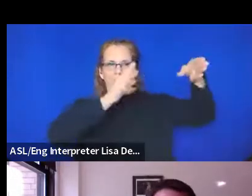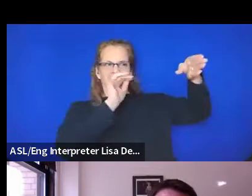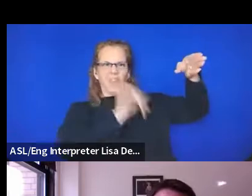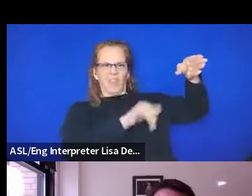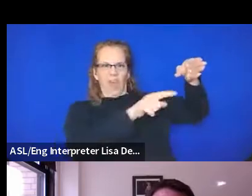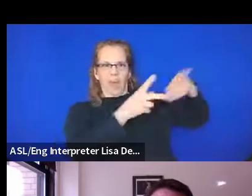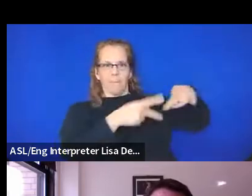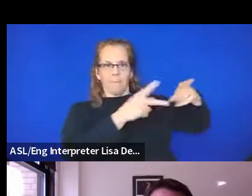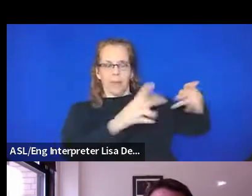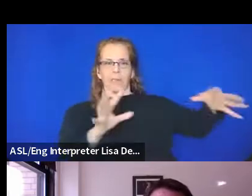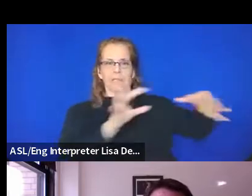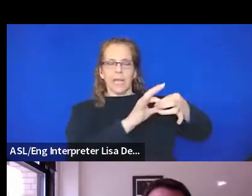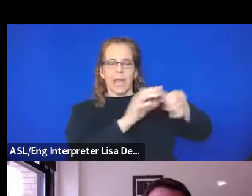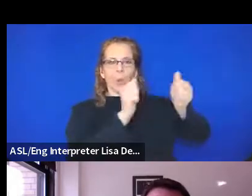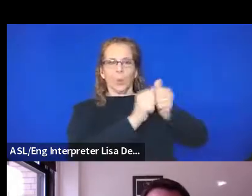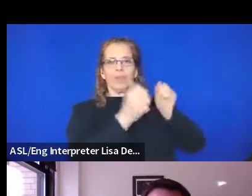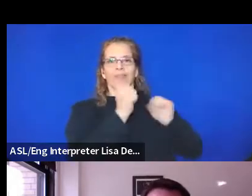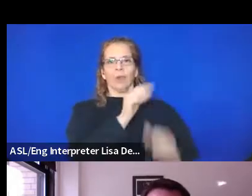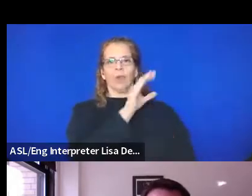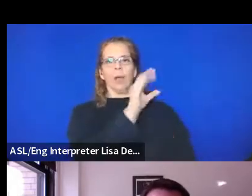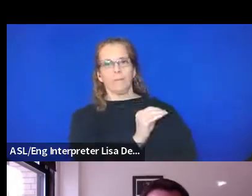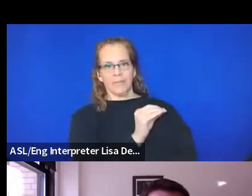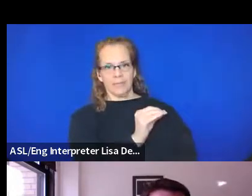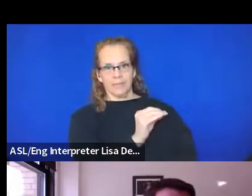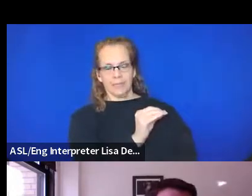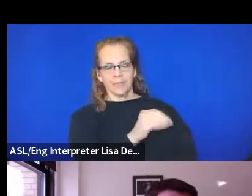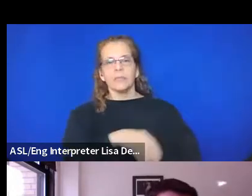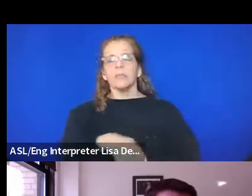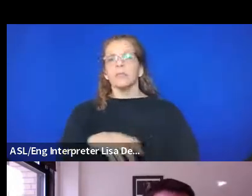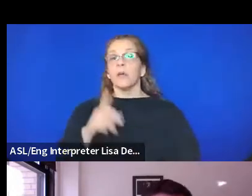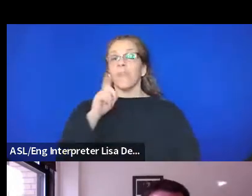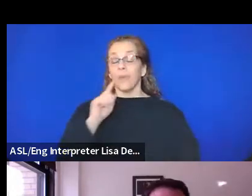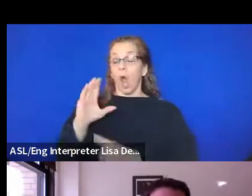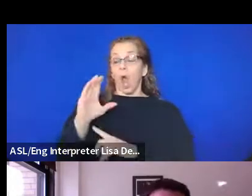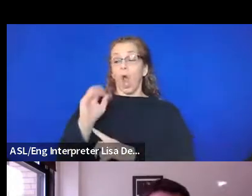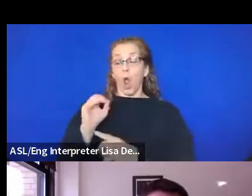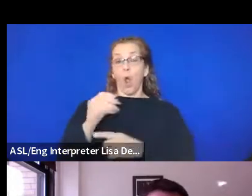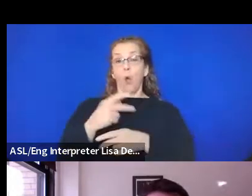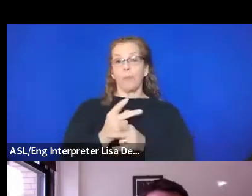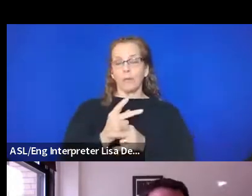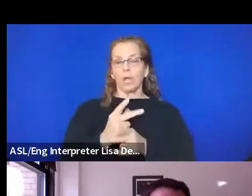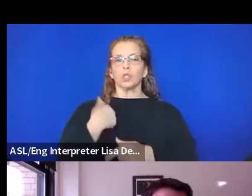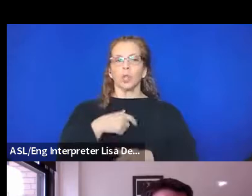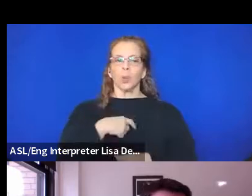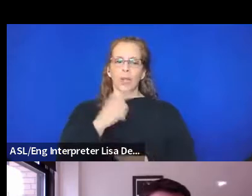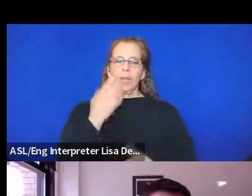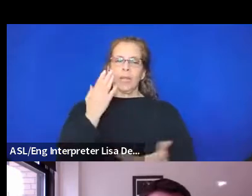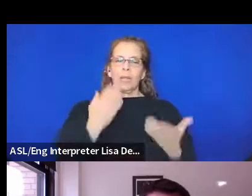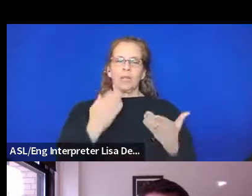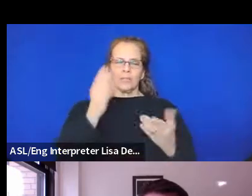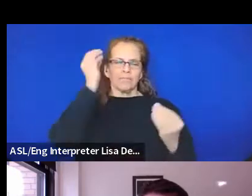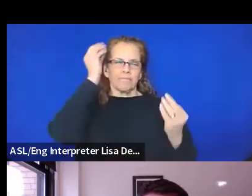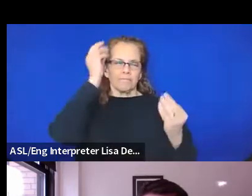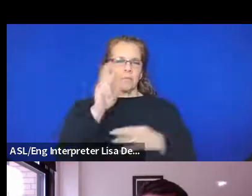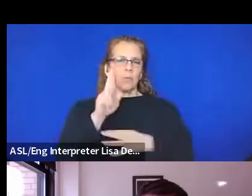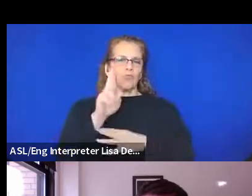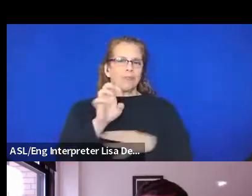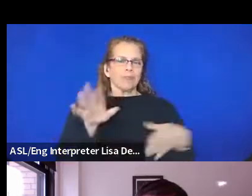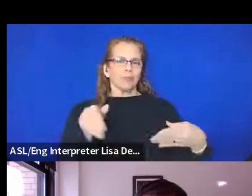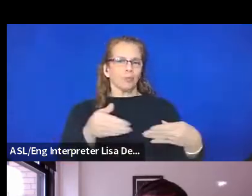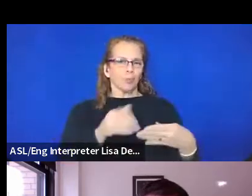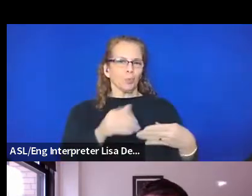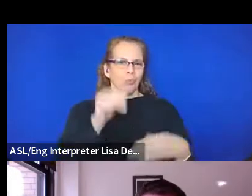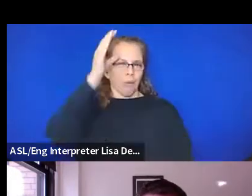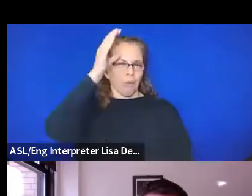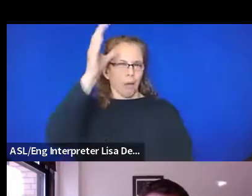but that said, I think in order to do this, co-productions are things that we have to reintroduce into the